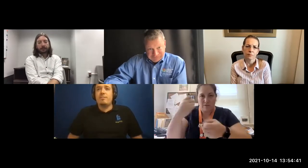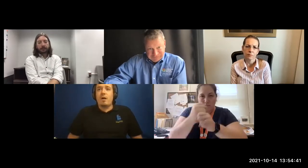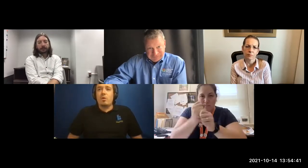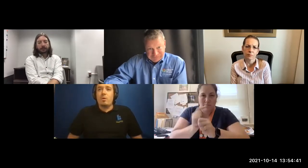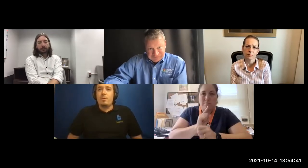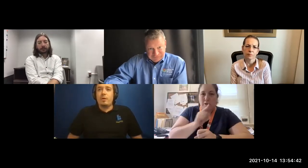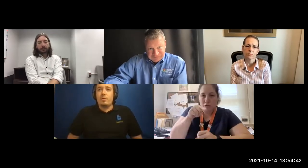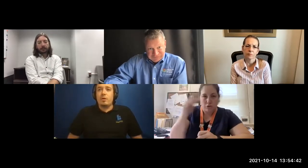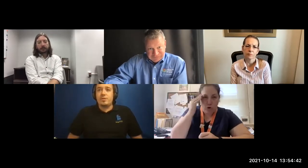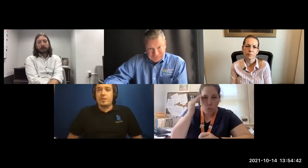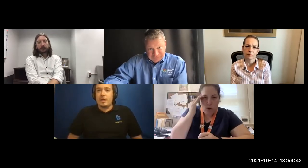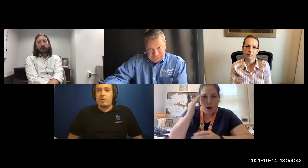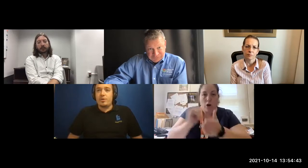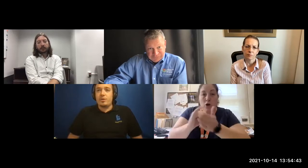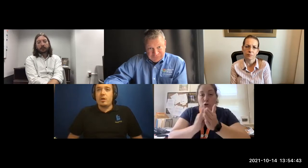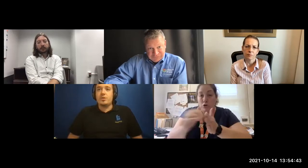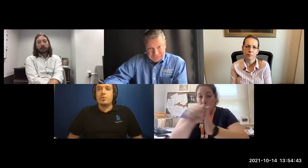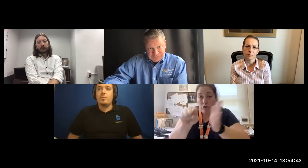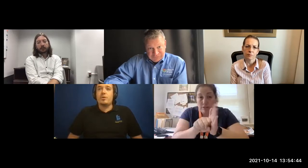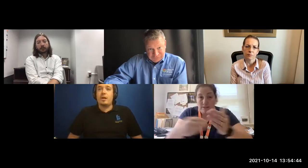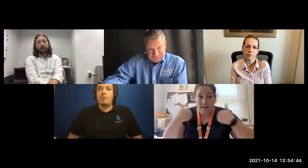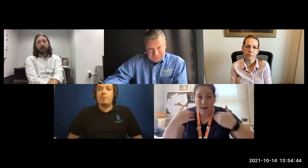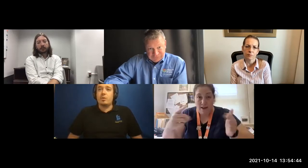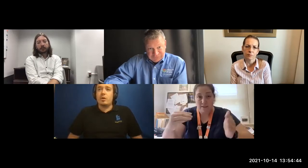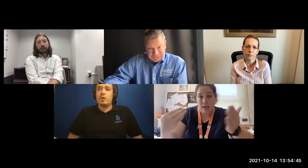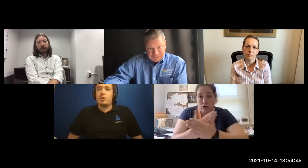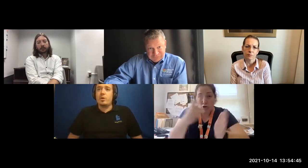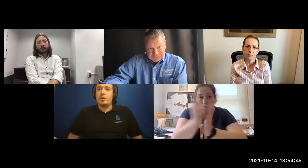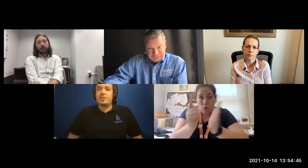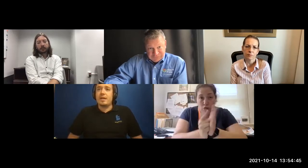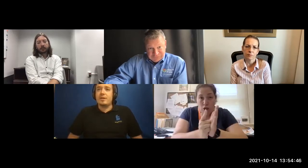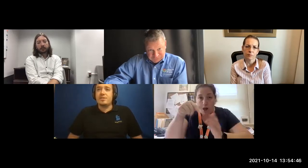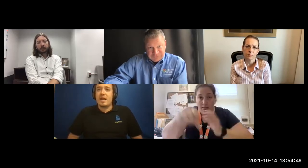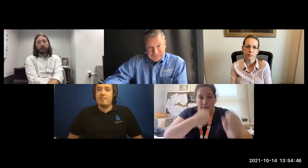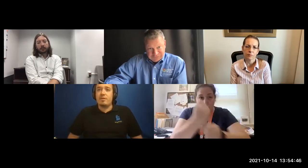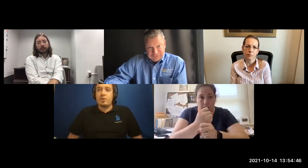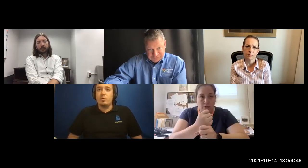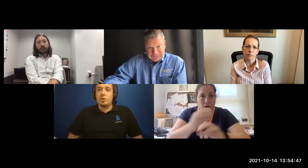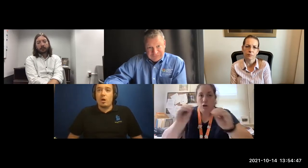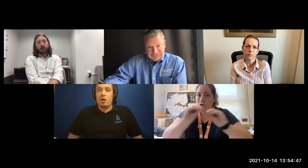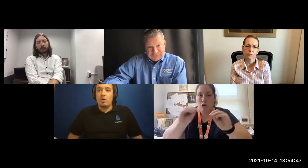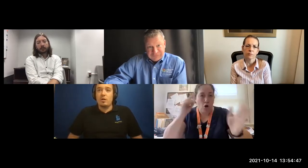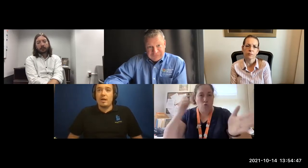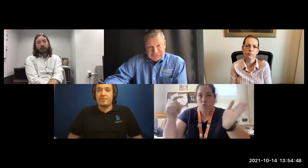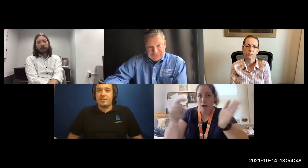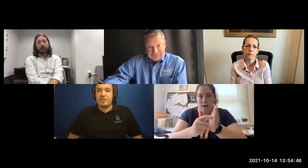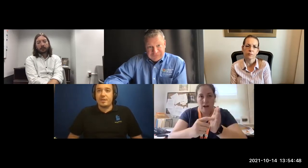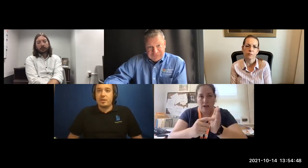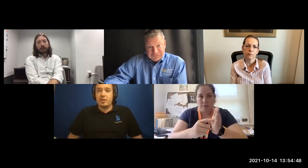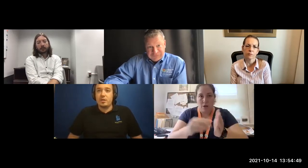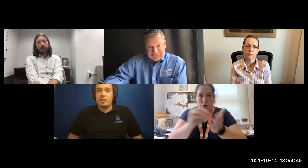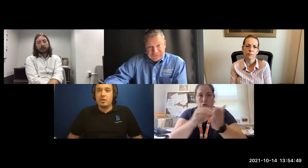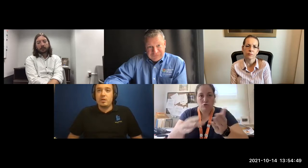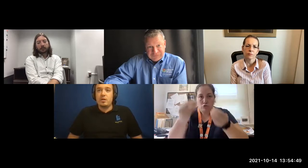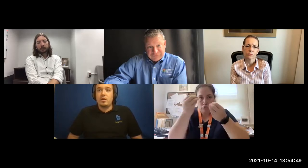Just to follow up in regards to that question, I just want to make sure that everyone's aware. New York State does have a new law as of this